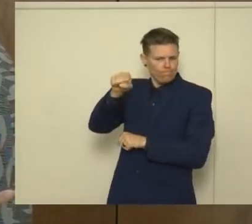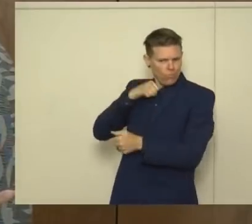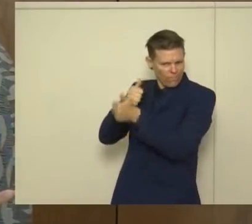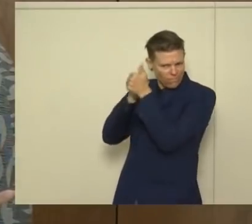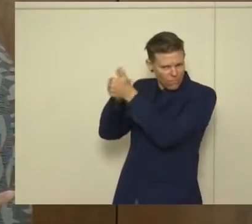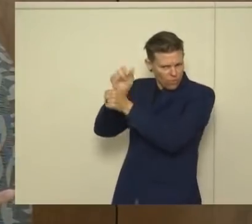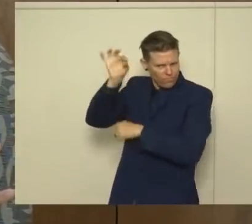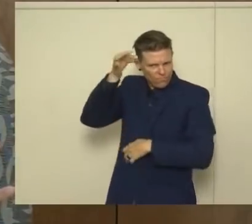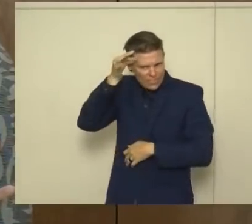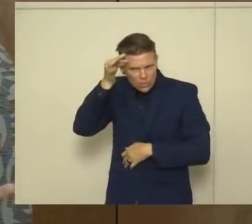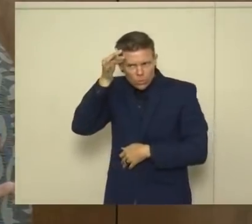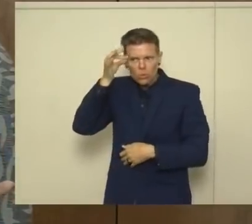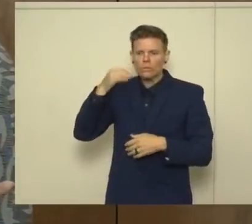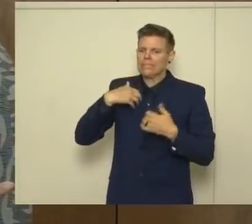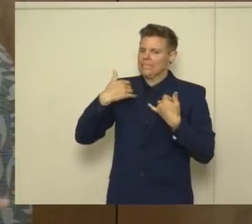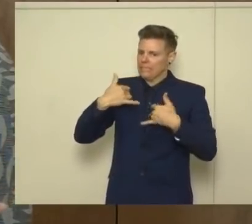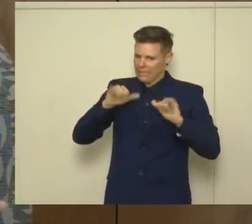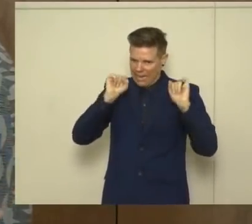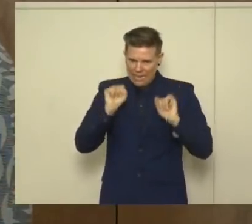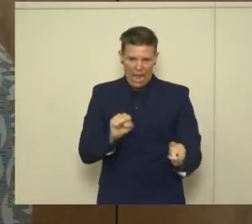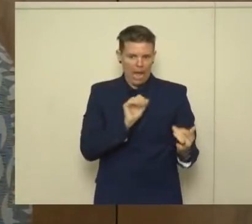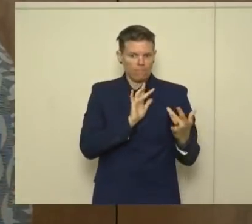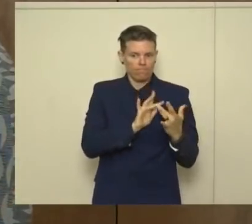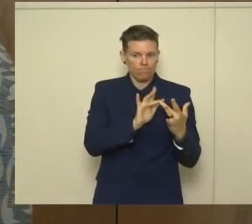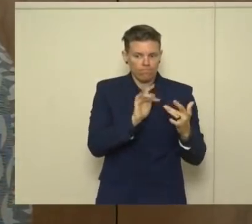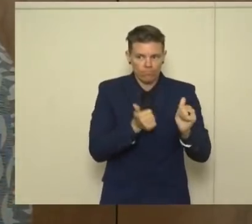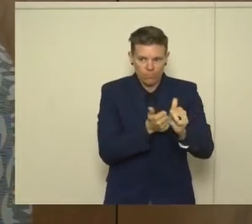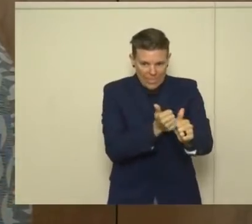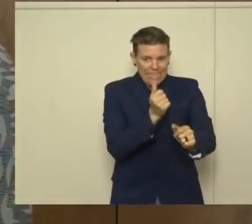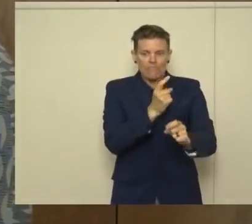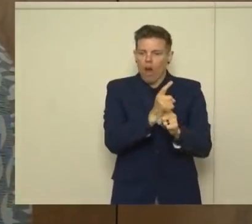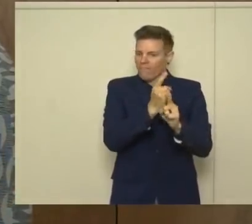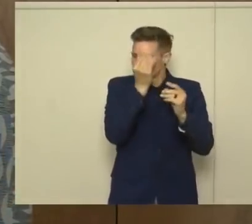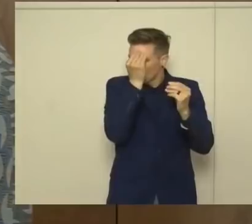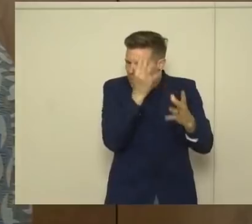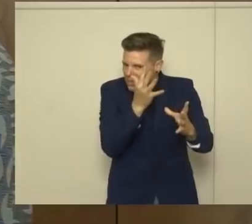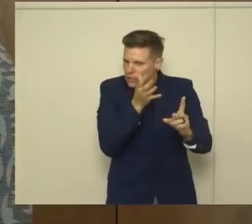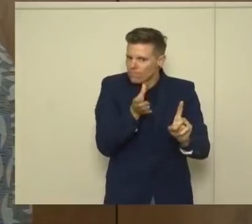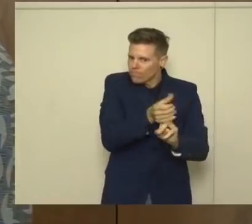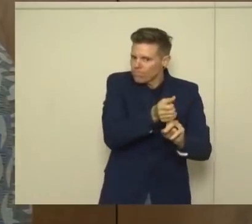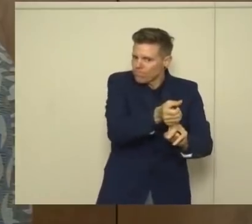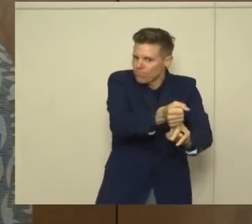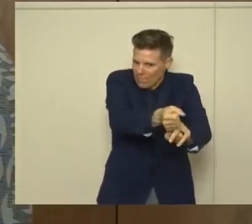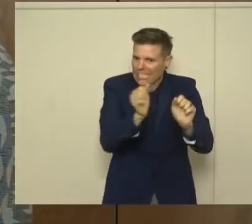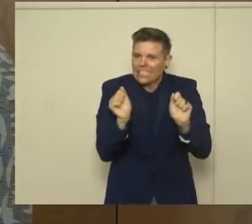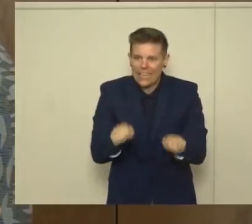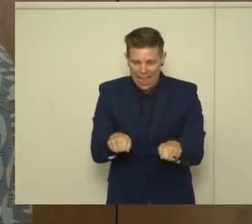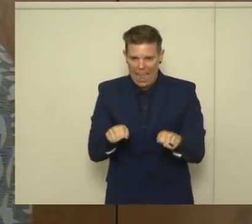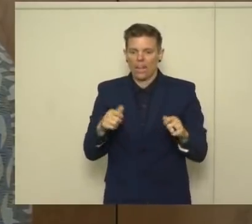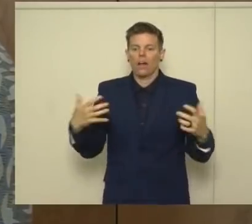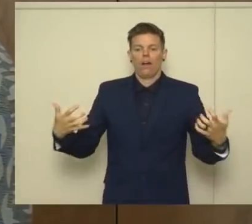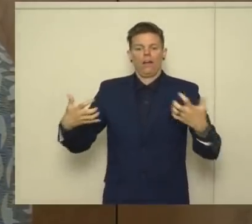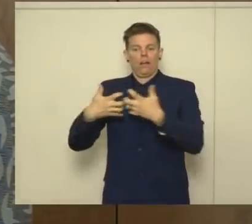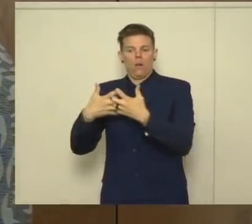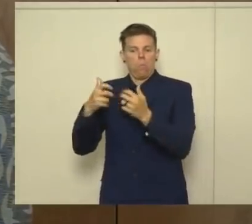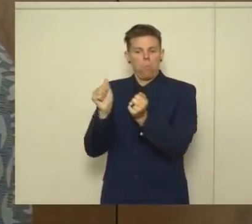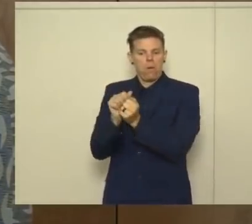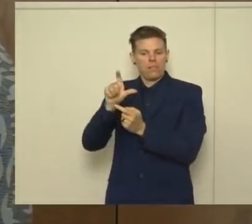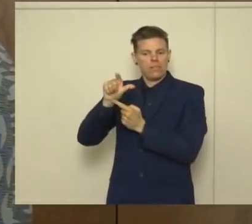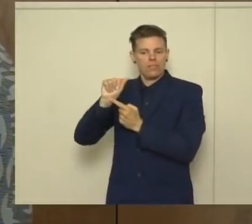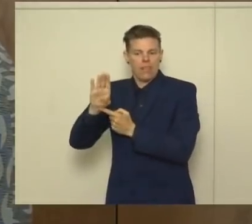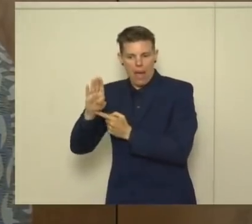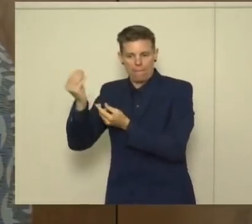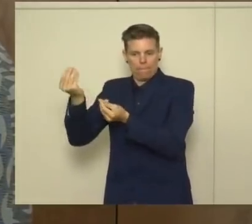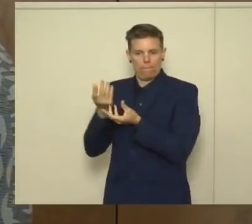timely manner so that they can talk to individuals who might have been exposed to the virus. That